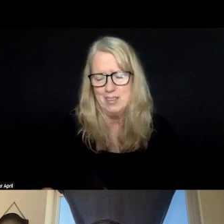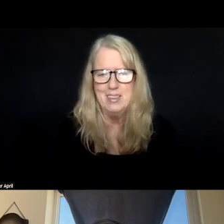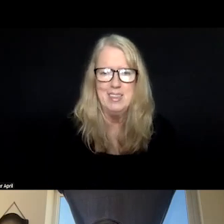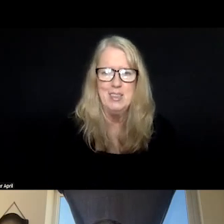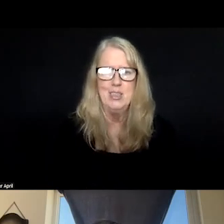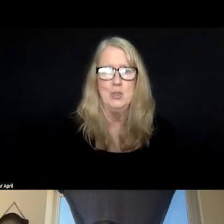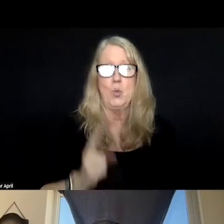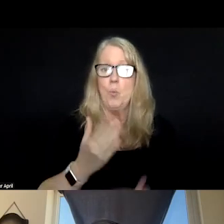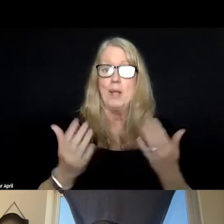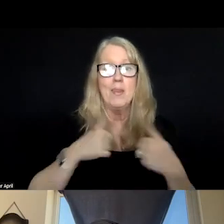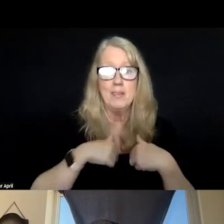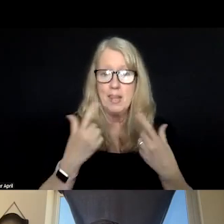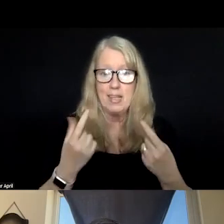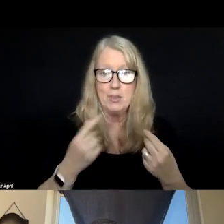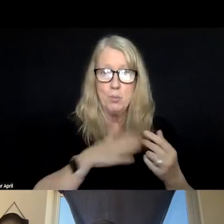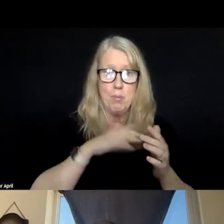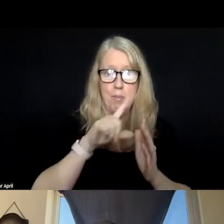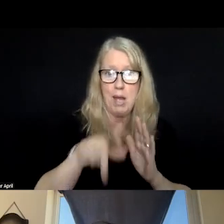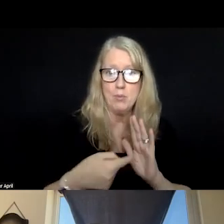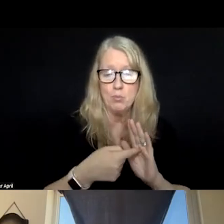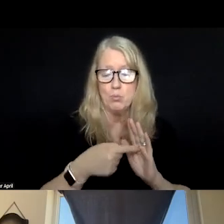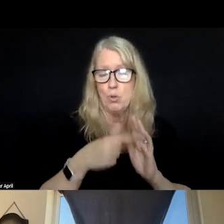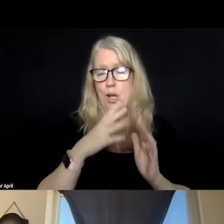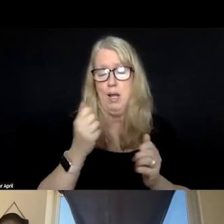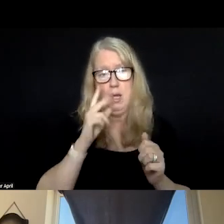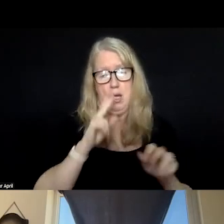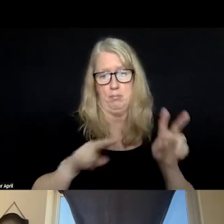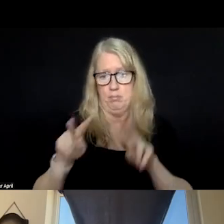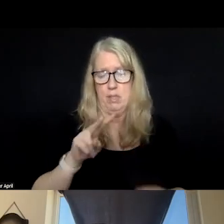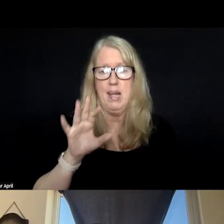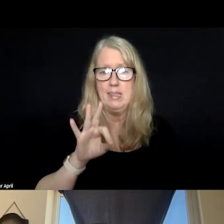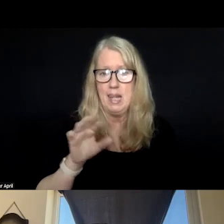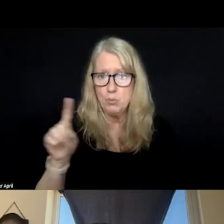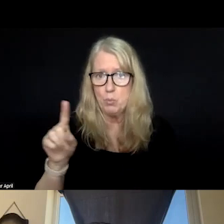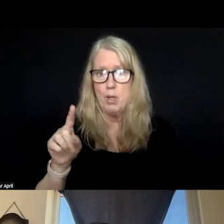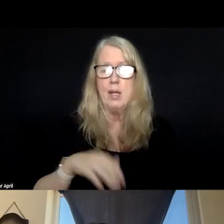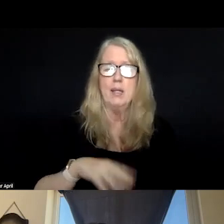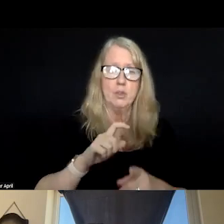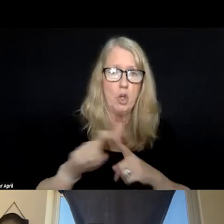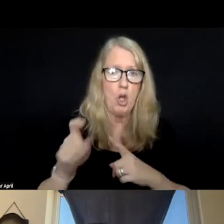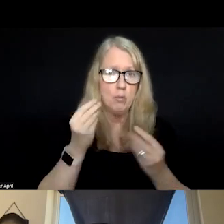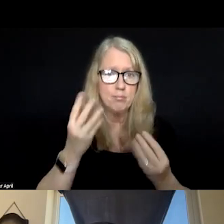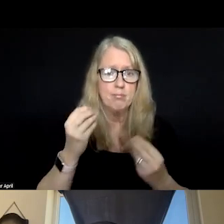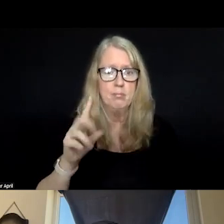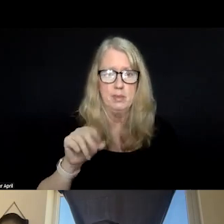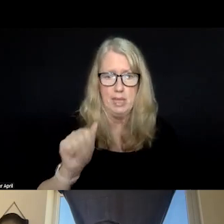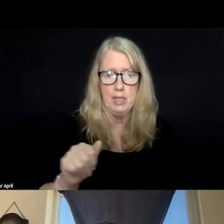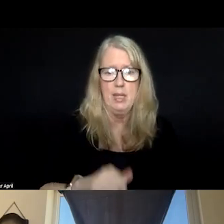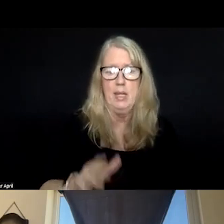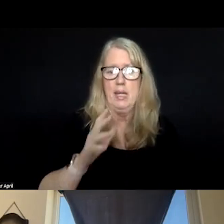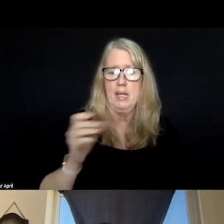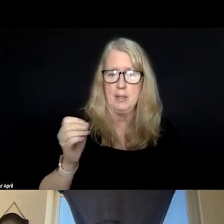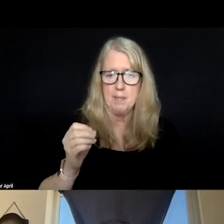things that I get to do in my role is I look at a lot of 911 call data. So when I'm working with a